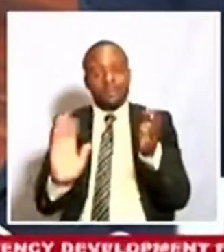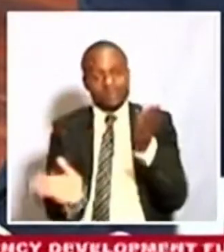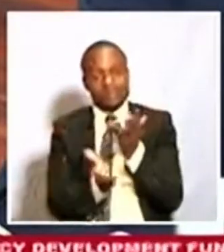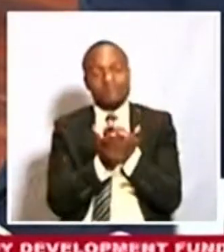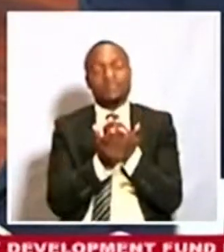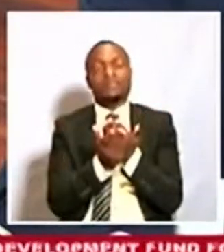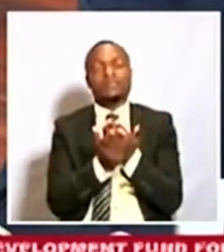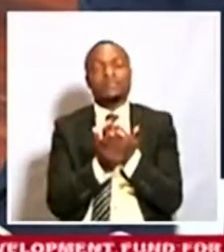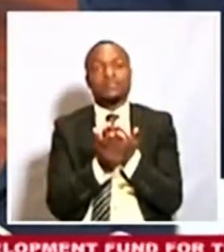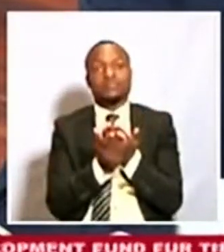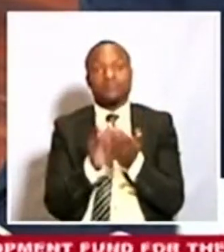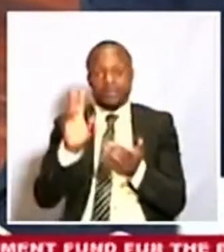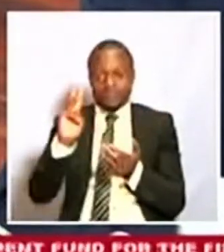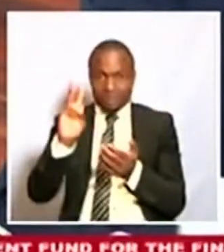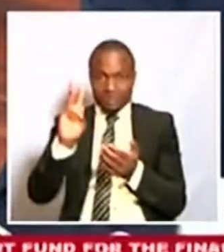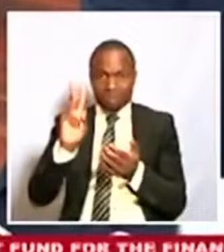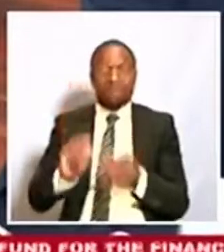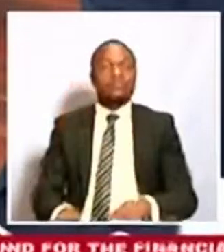on Appendix 16.